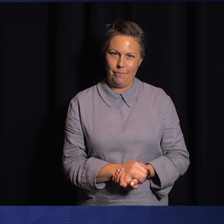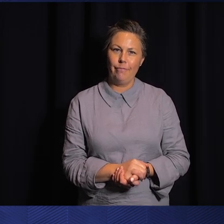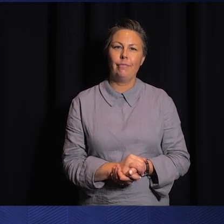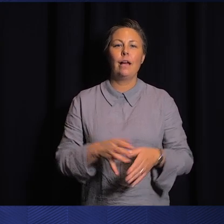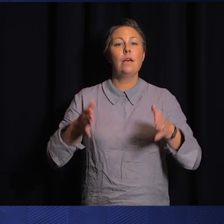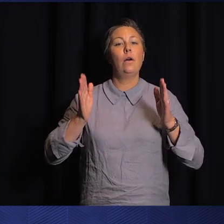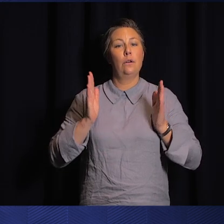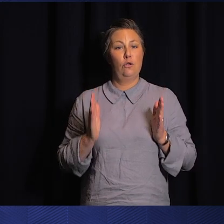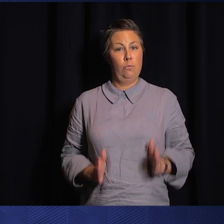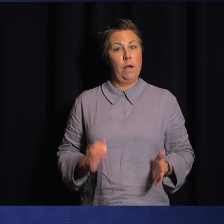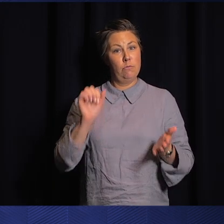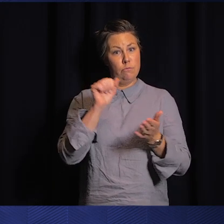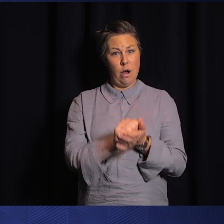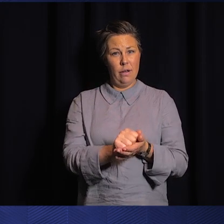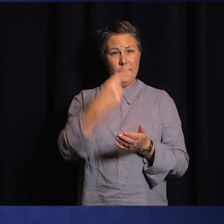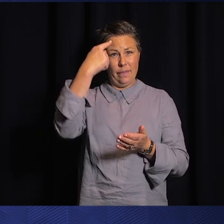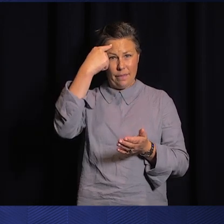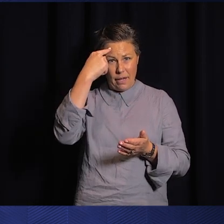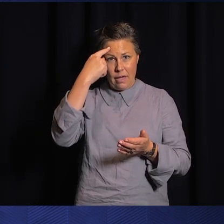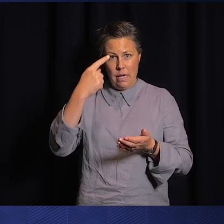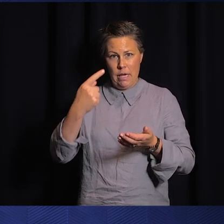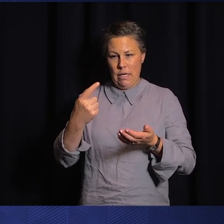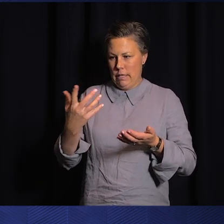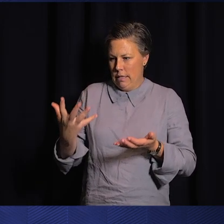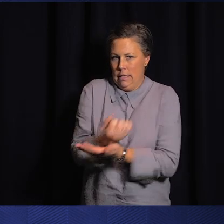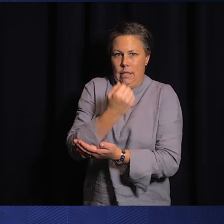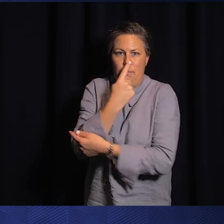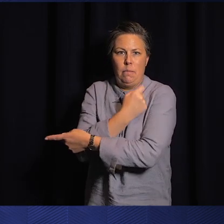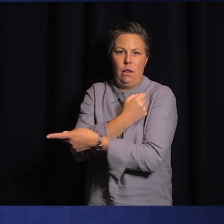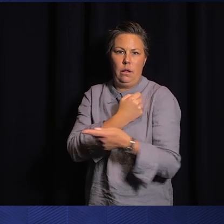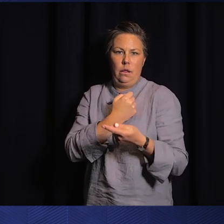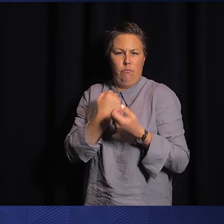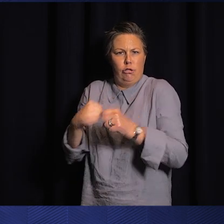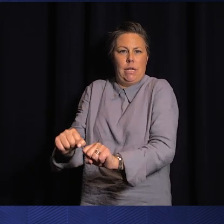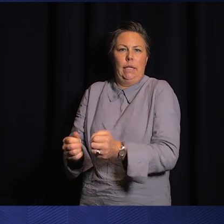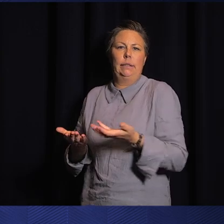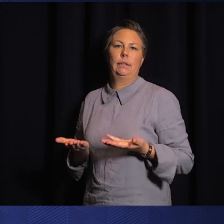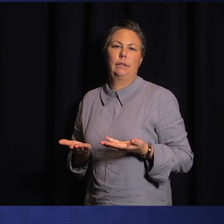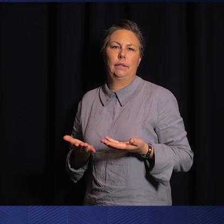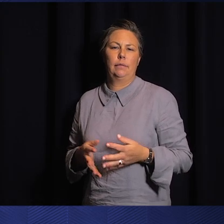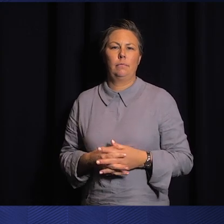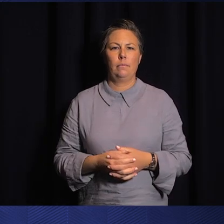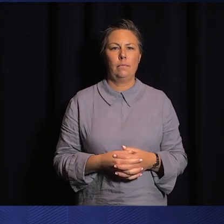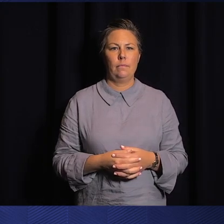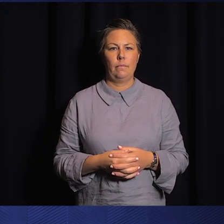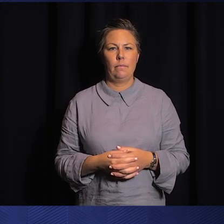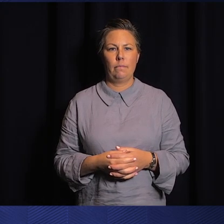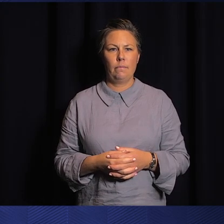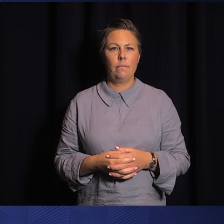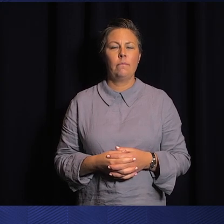rights as protection in disaster displacement, I would like to just confirm that it is in all